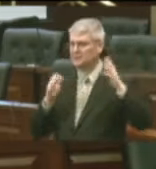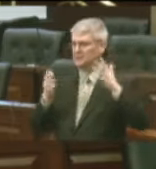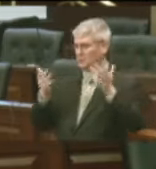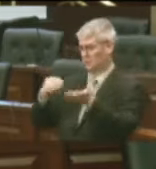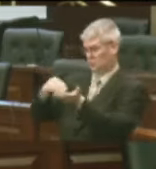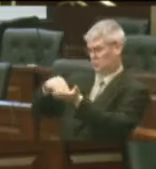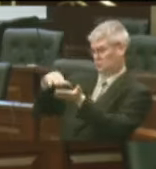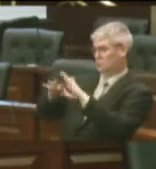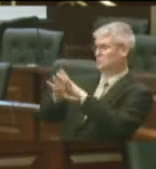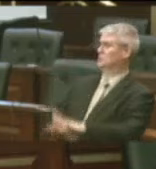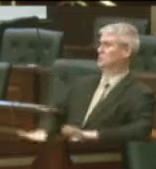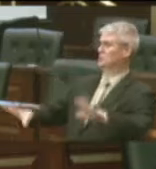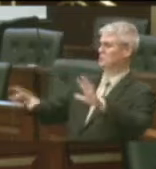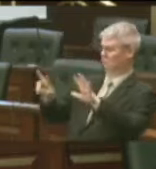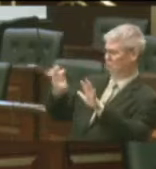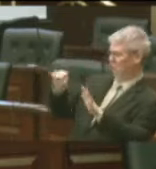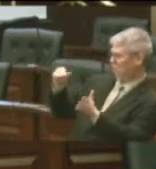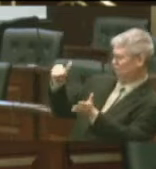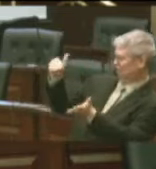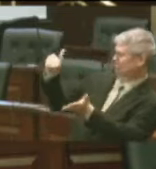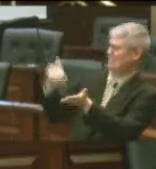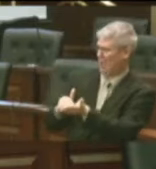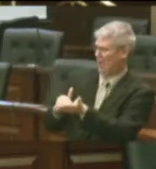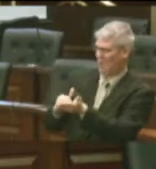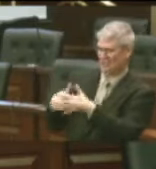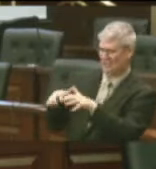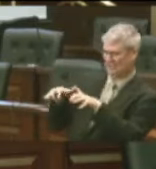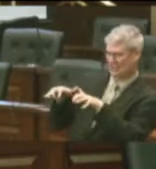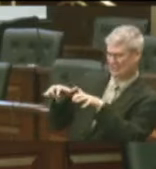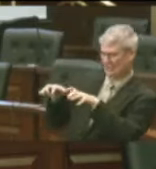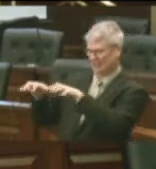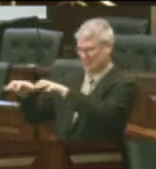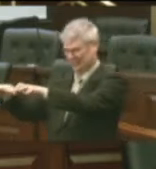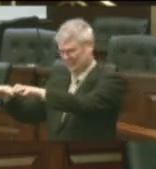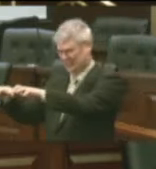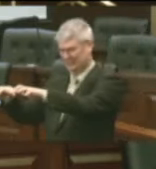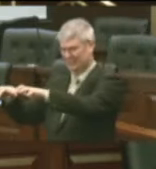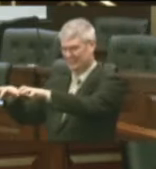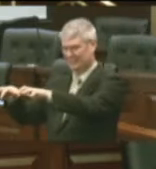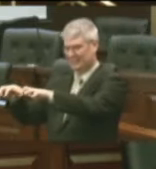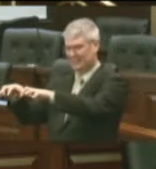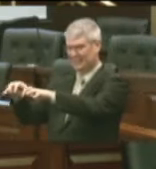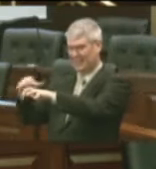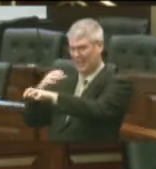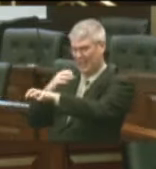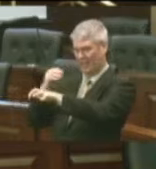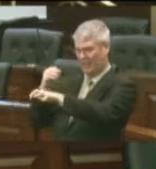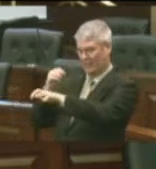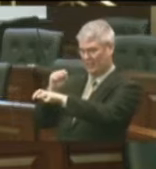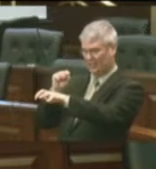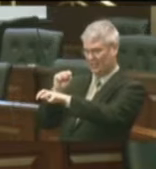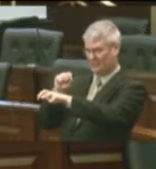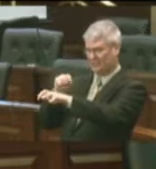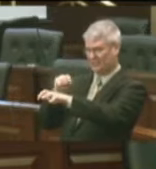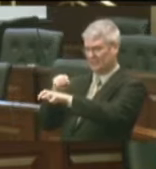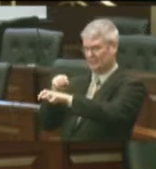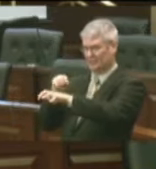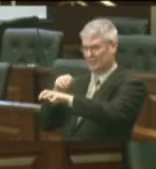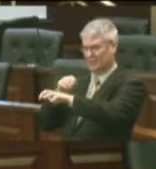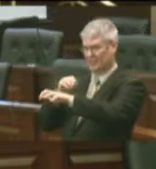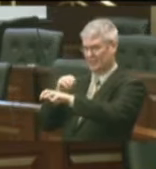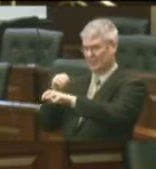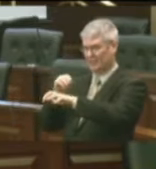our counties have an incident rate of less than 10 cases per 100,000, which for all intensive purposes